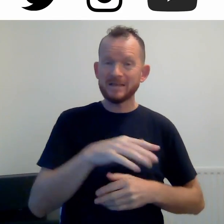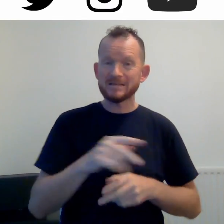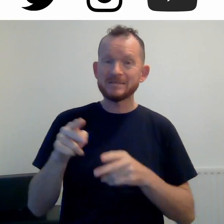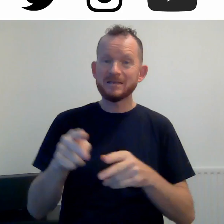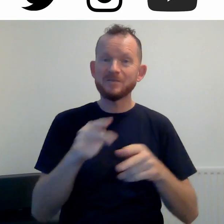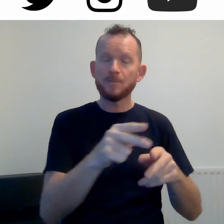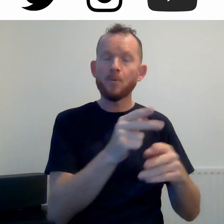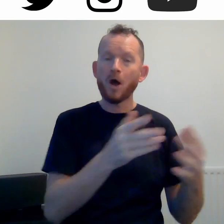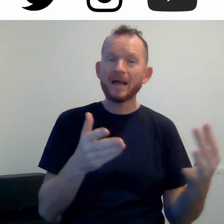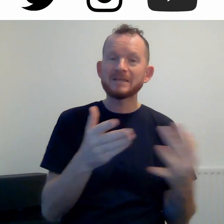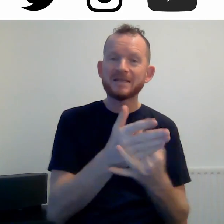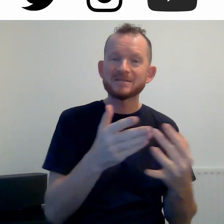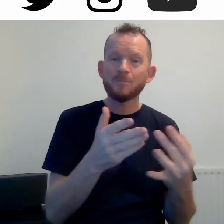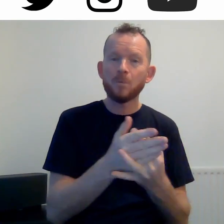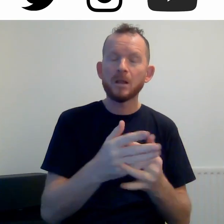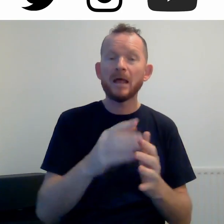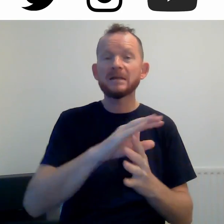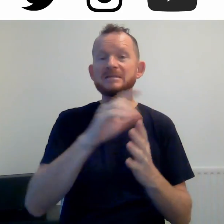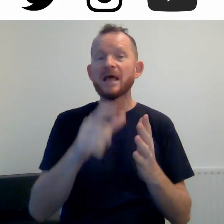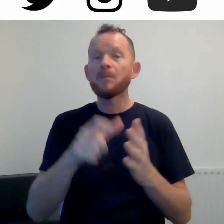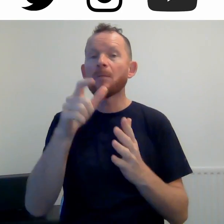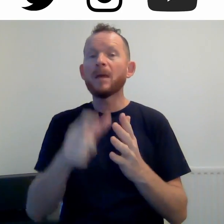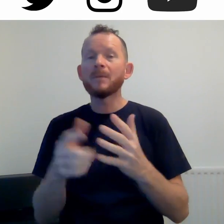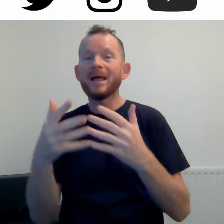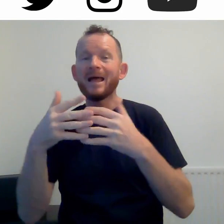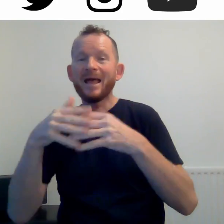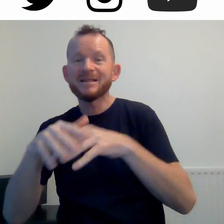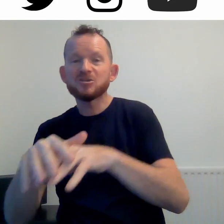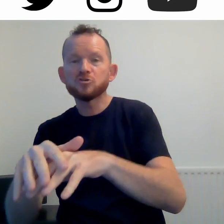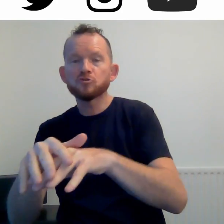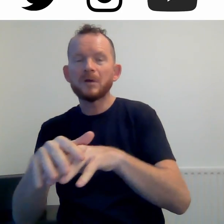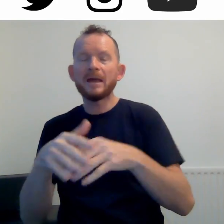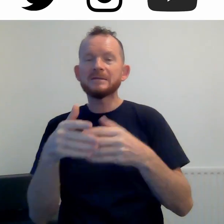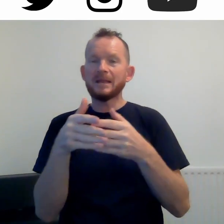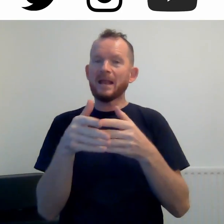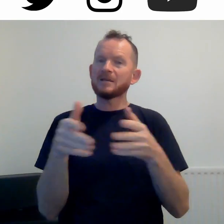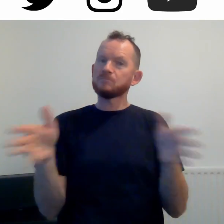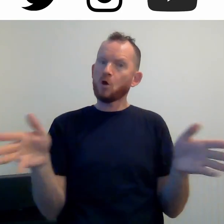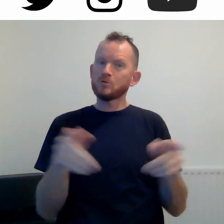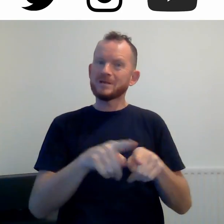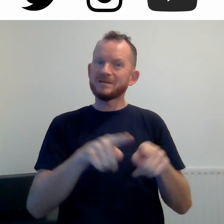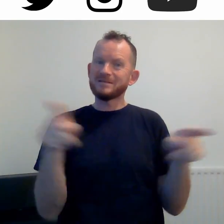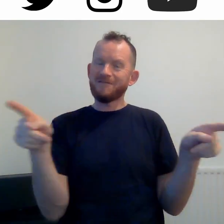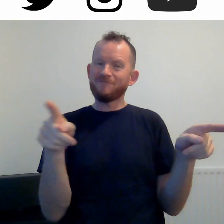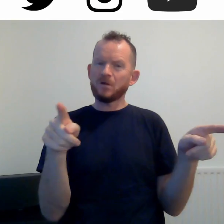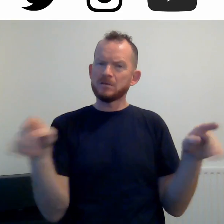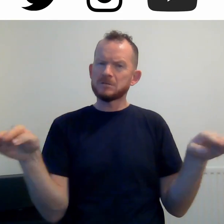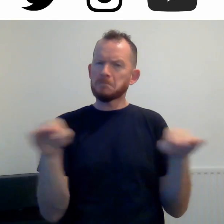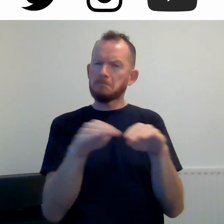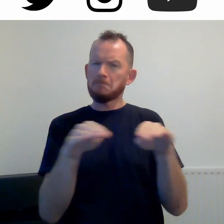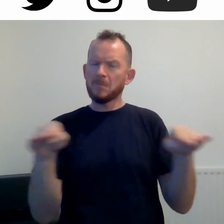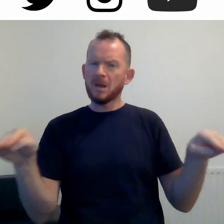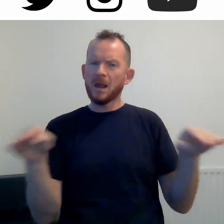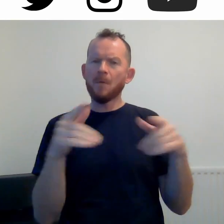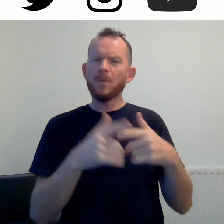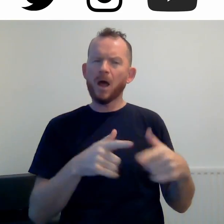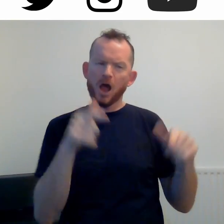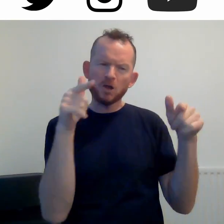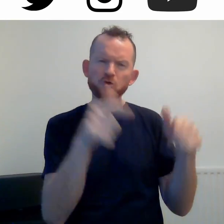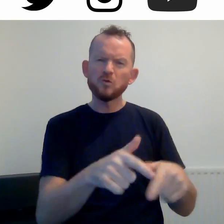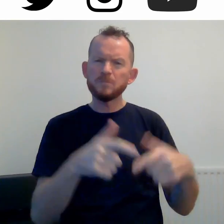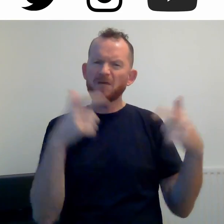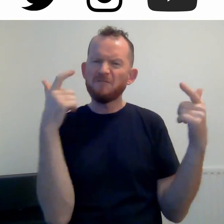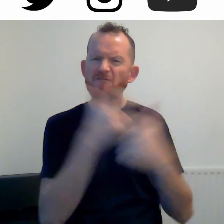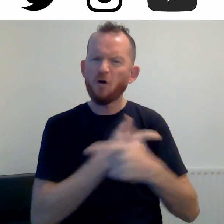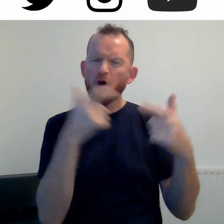places and systems more accessible to enable disabled people to integrate and creating greater exposure of difference. And at the very least, before